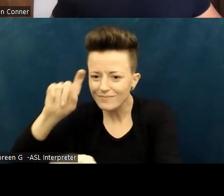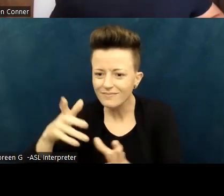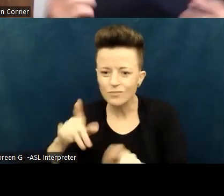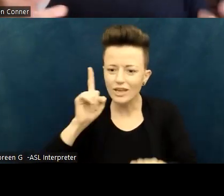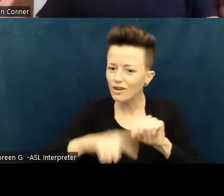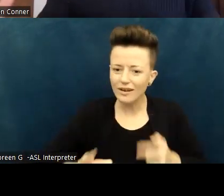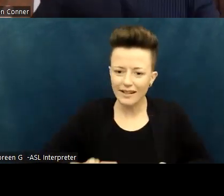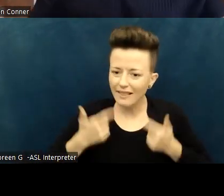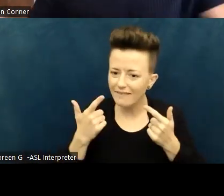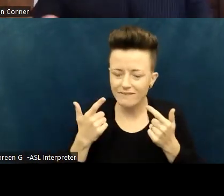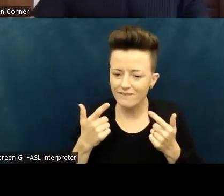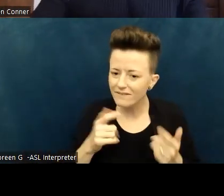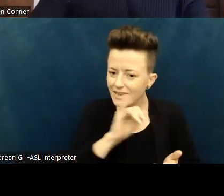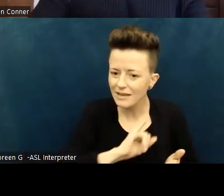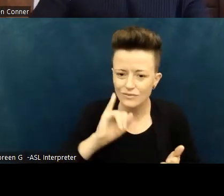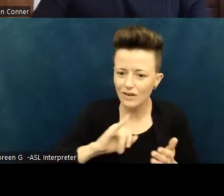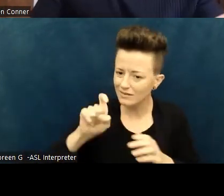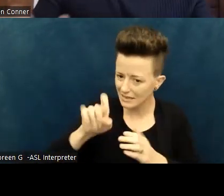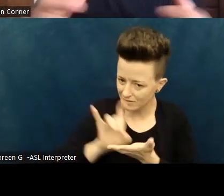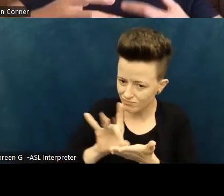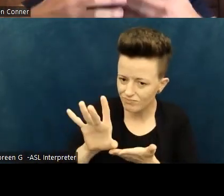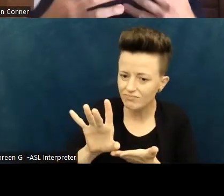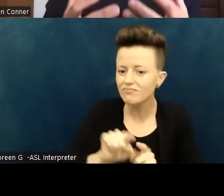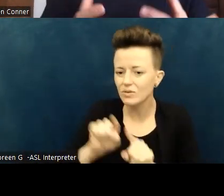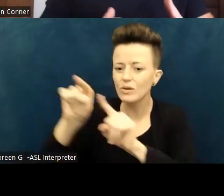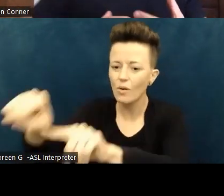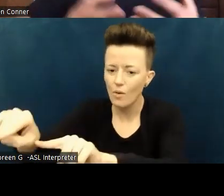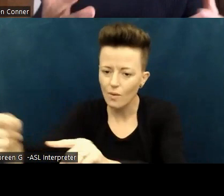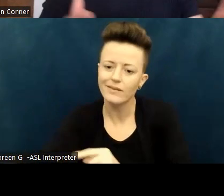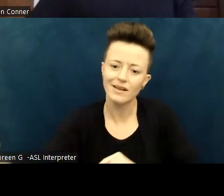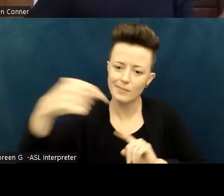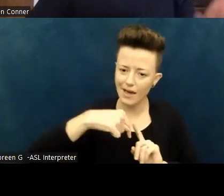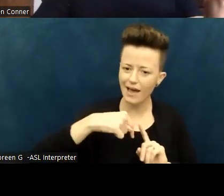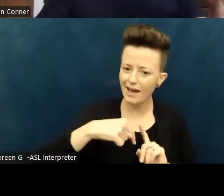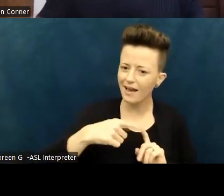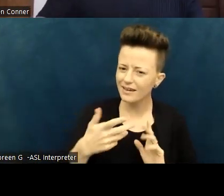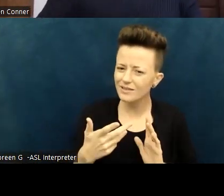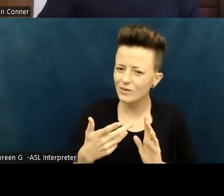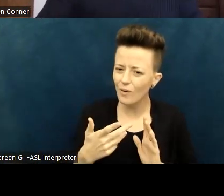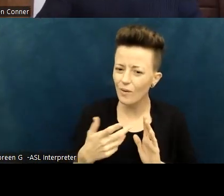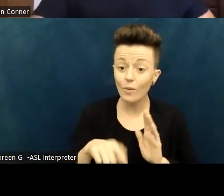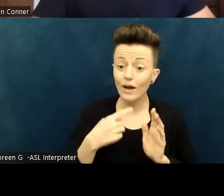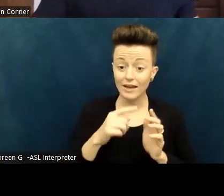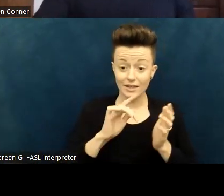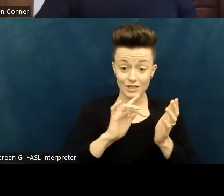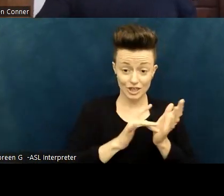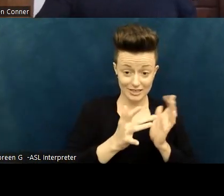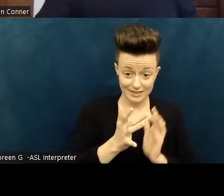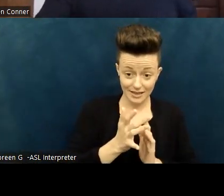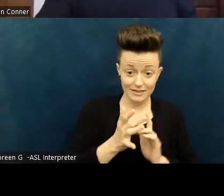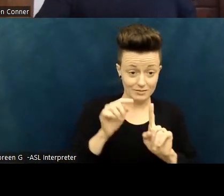himself is marginalized. Yet every time Jesus goes somewhere, that's a center of